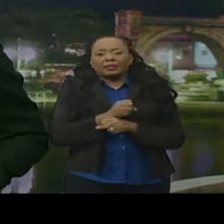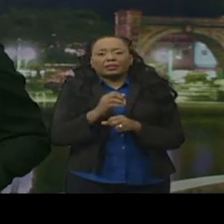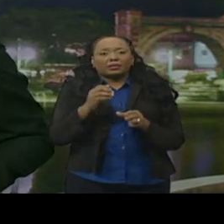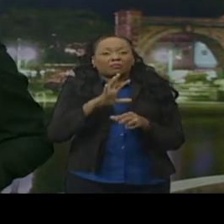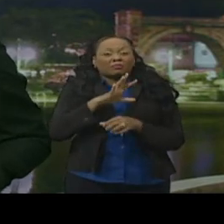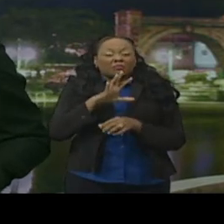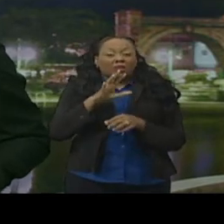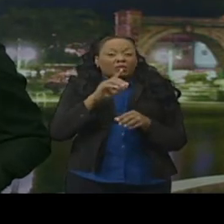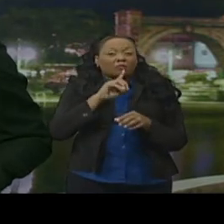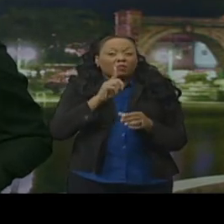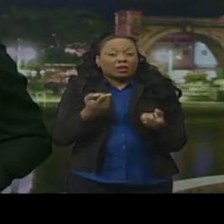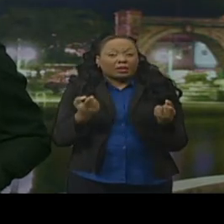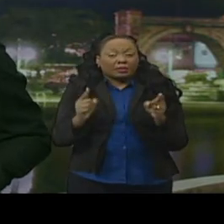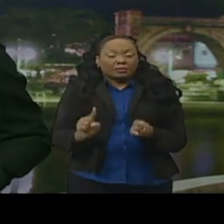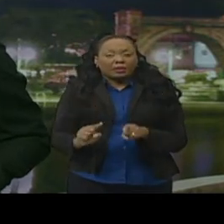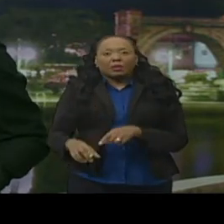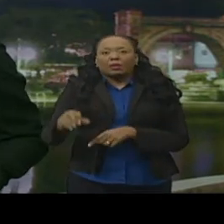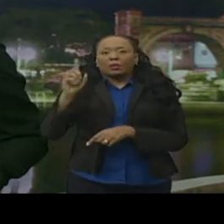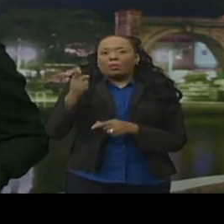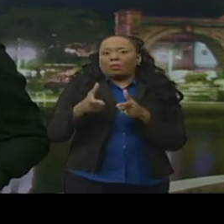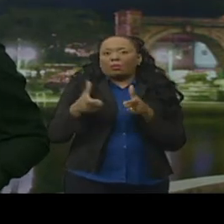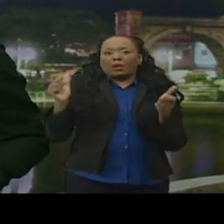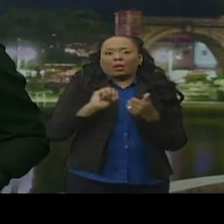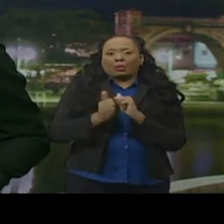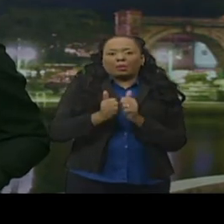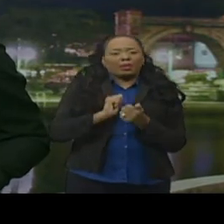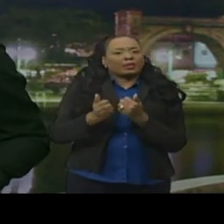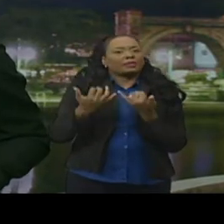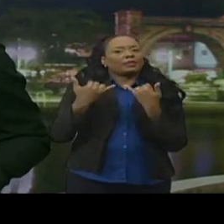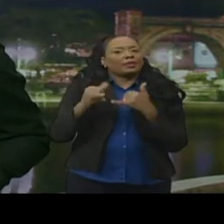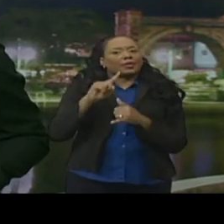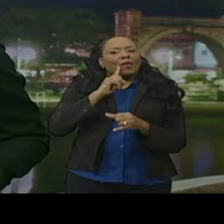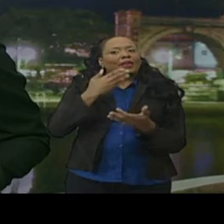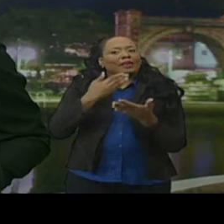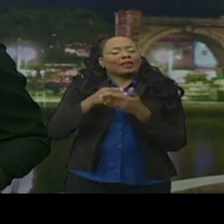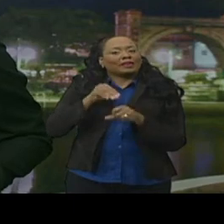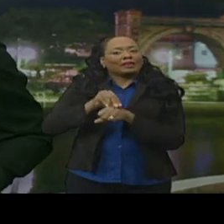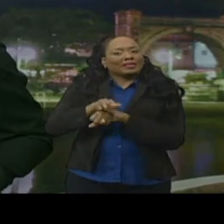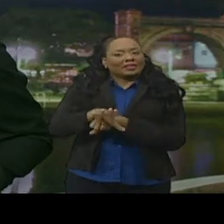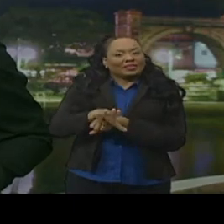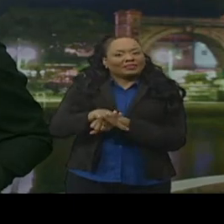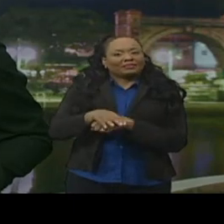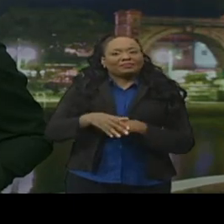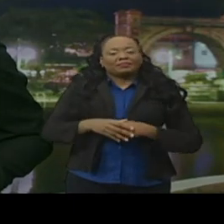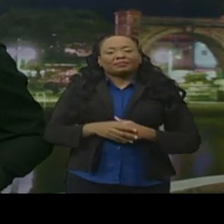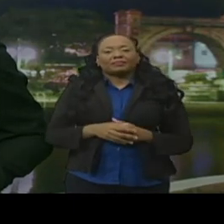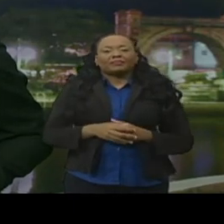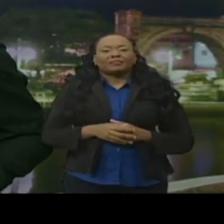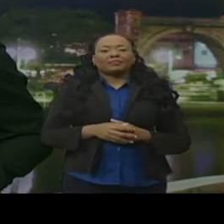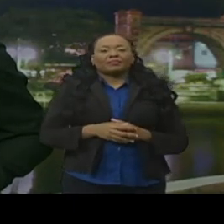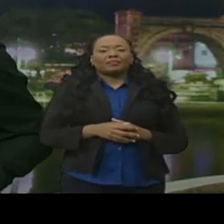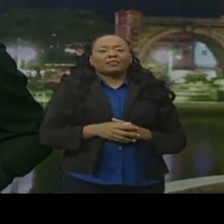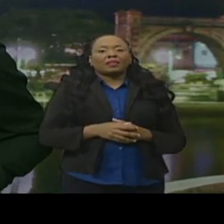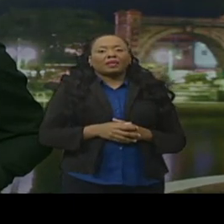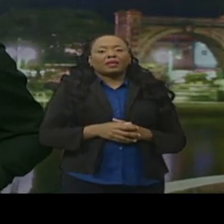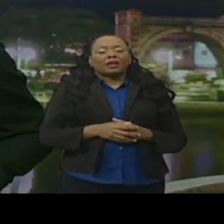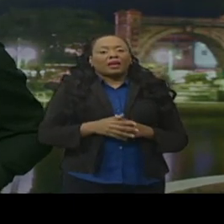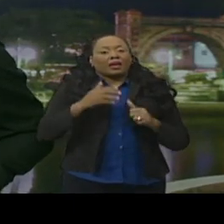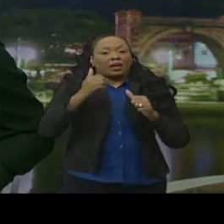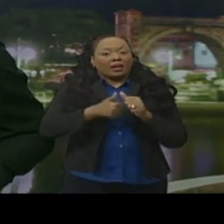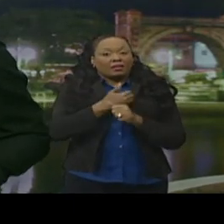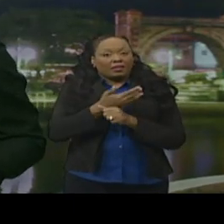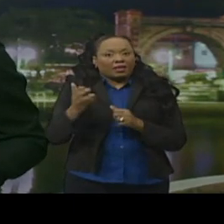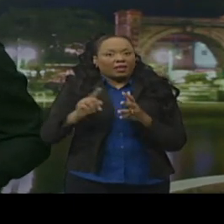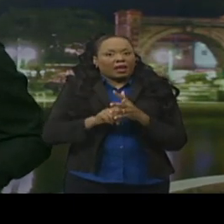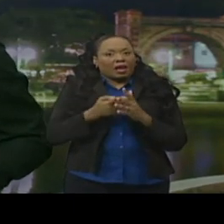annual competition is still making a major impact on the entertainment industry in Barbados. Starting with the first preliminary on August 12th,